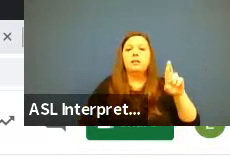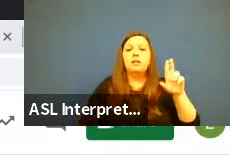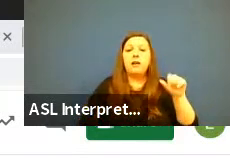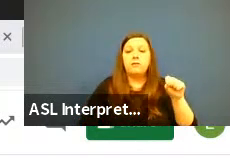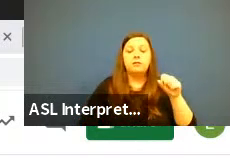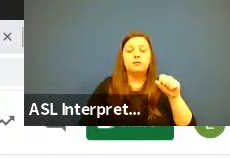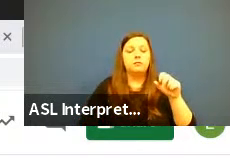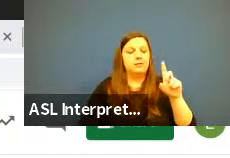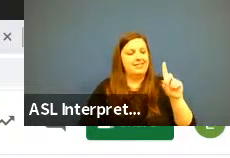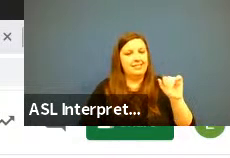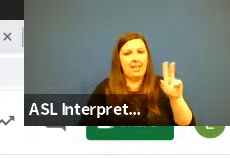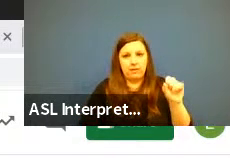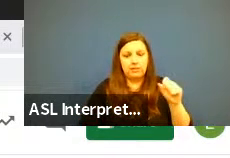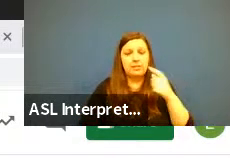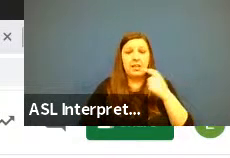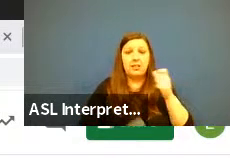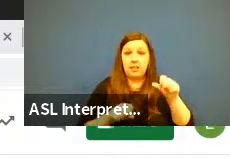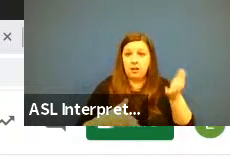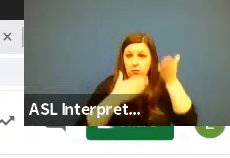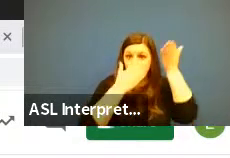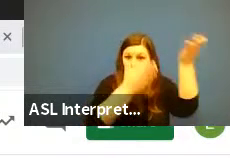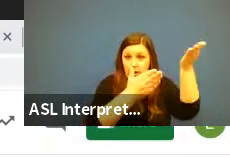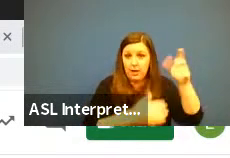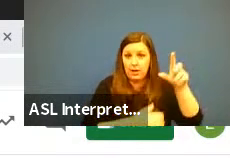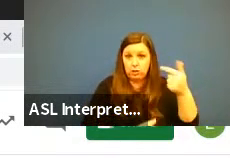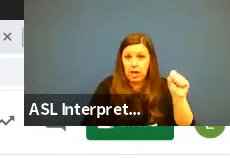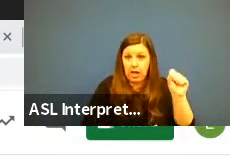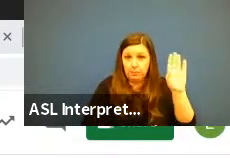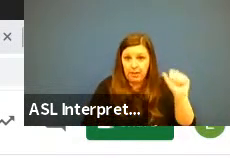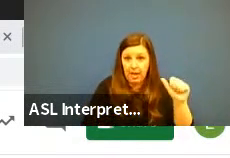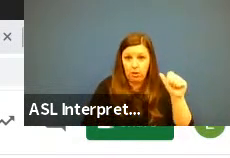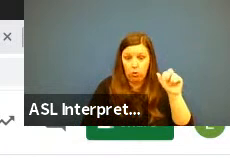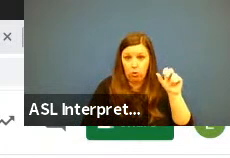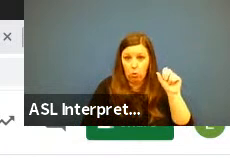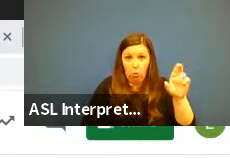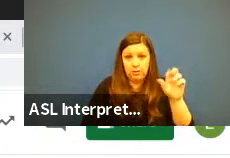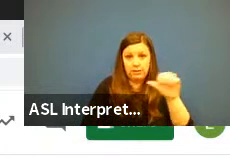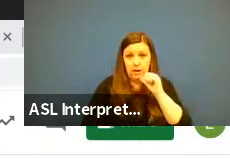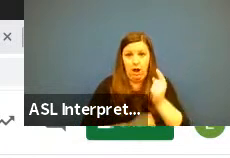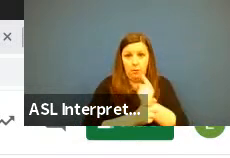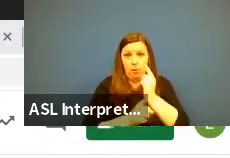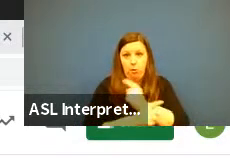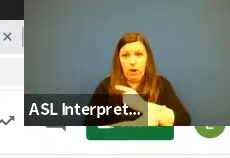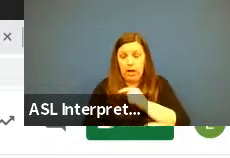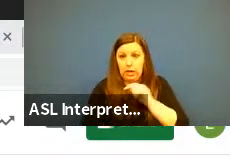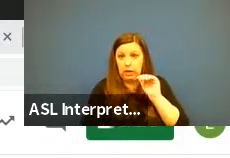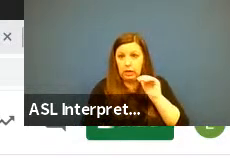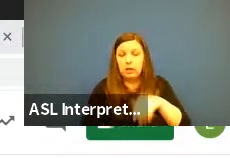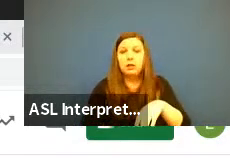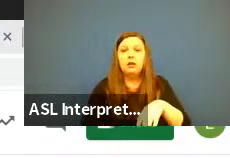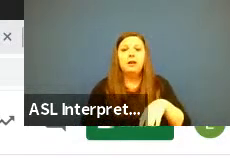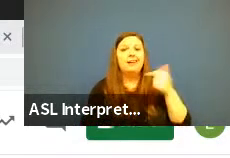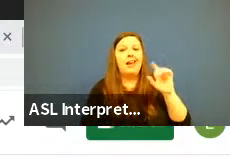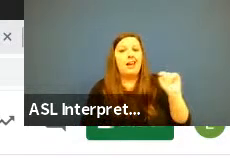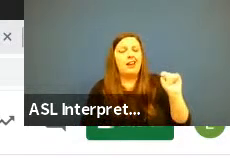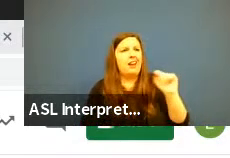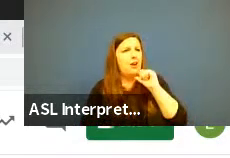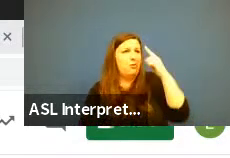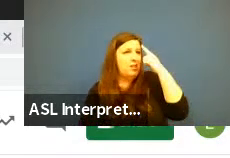for GSBA, or is that inappropriate, Lakeisha? Well, I don't think we have action under